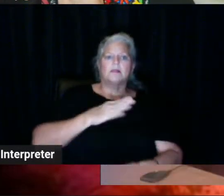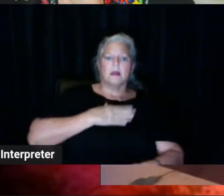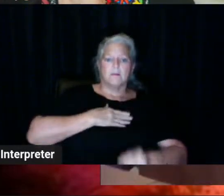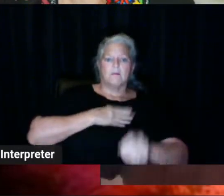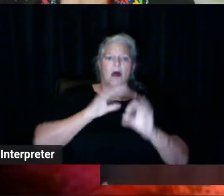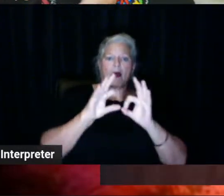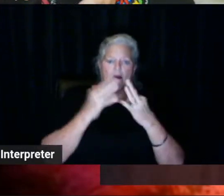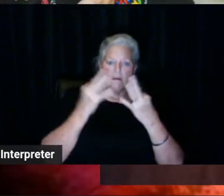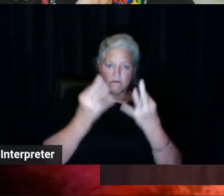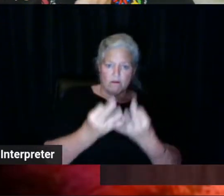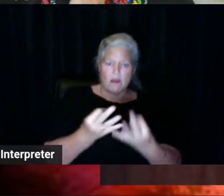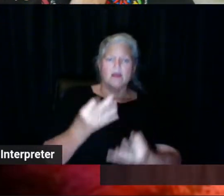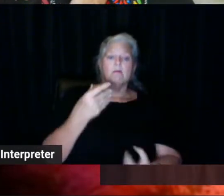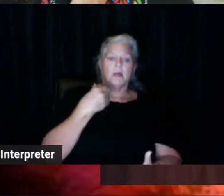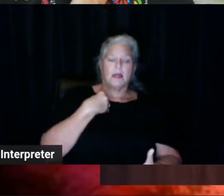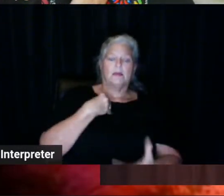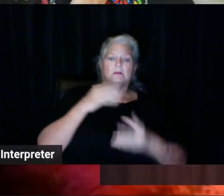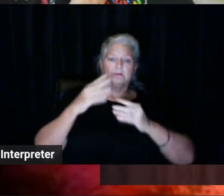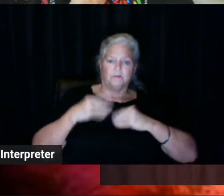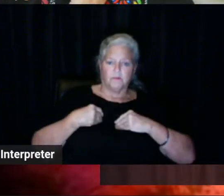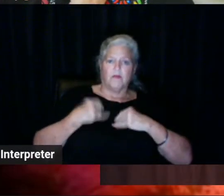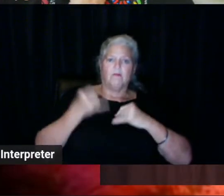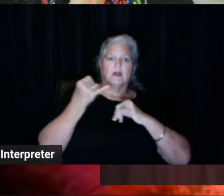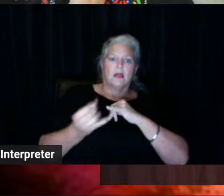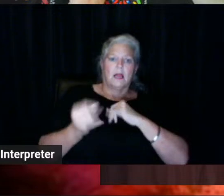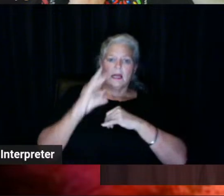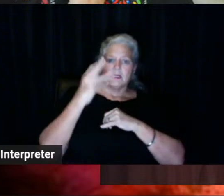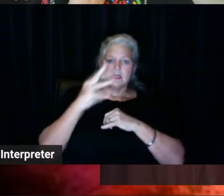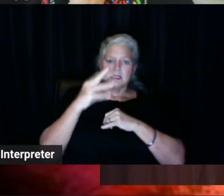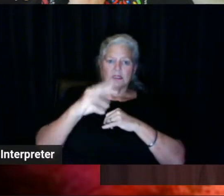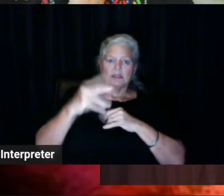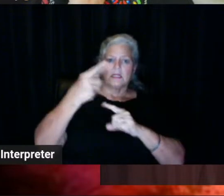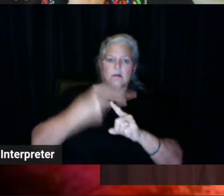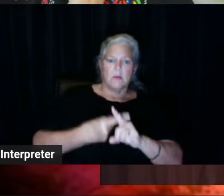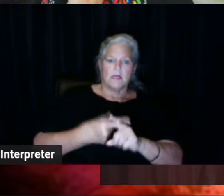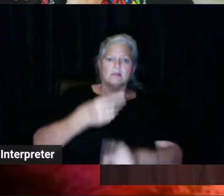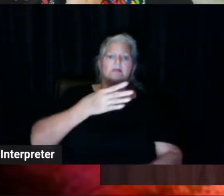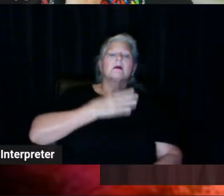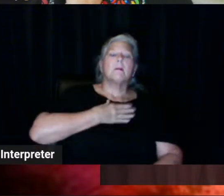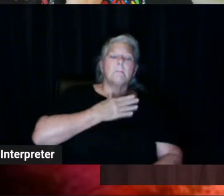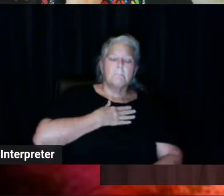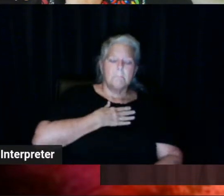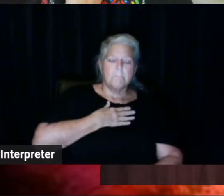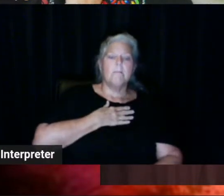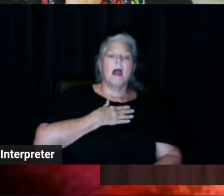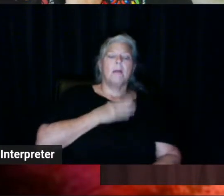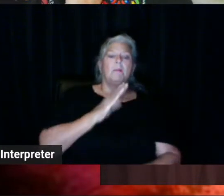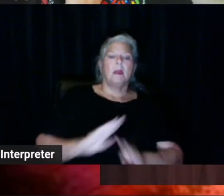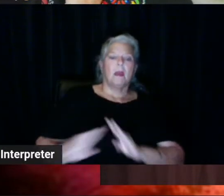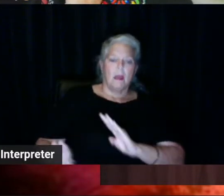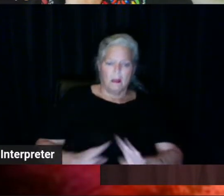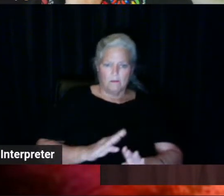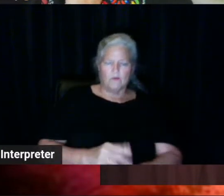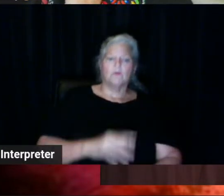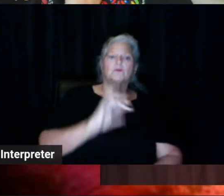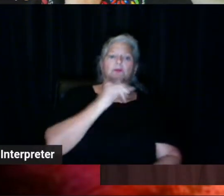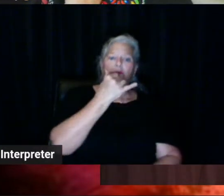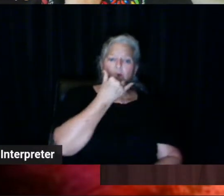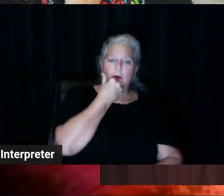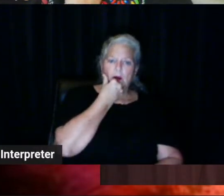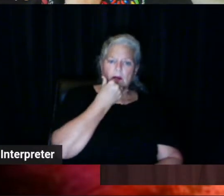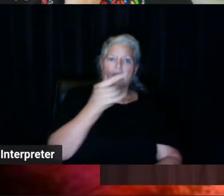past 16 months, my interactions were inappropriate, and as an elected official, I am held to a higher standard, and